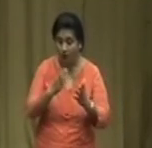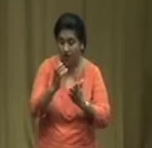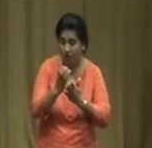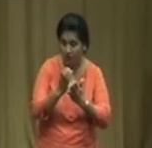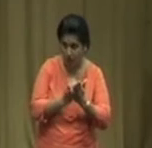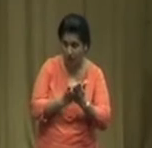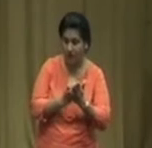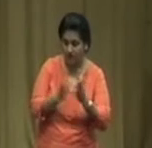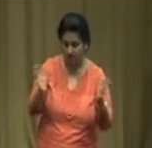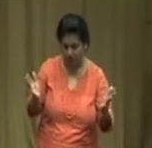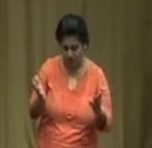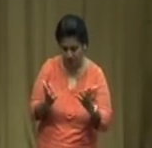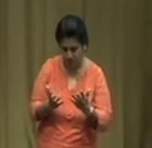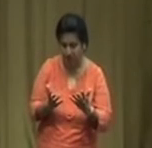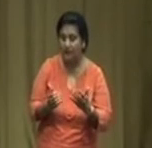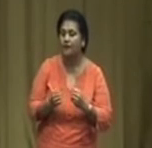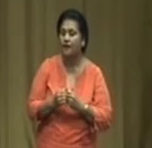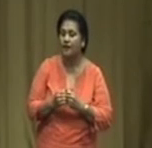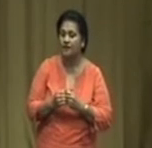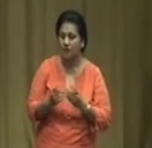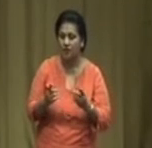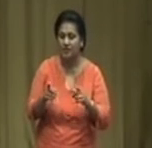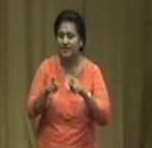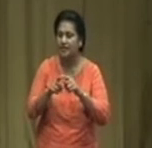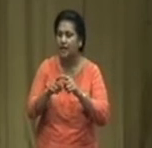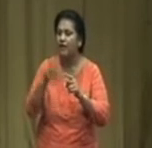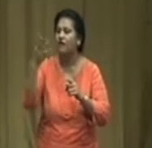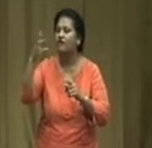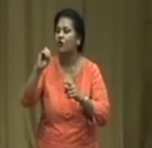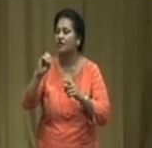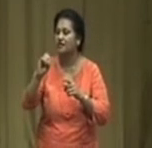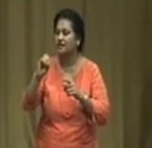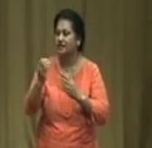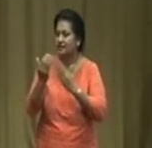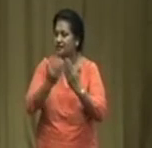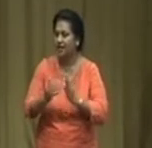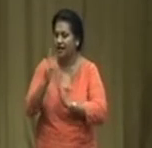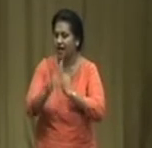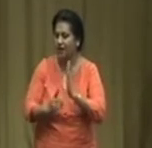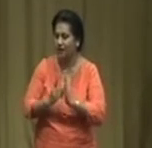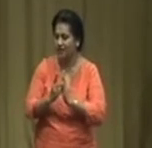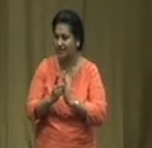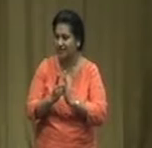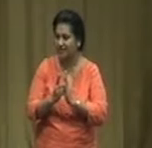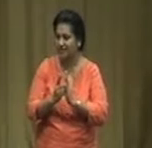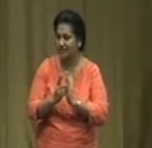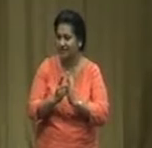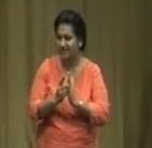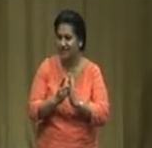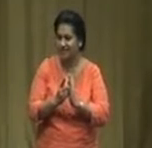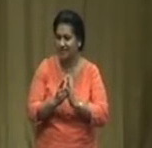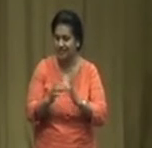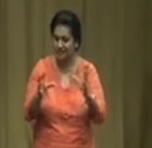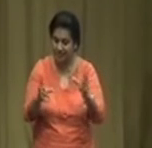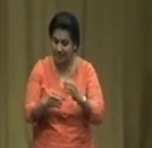as micro courses, roughly equating to 40 notional learning hours. And so we've created a system